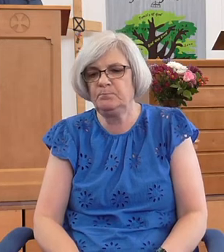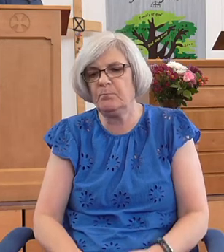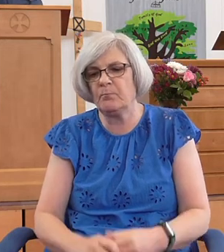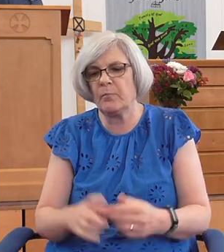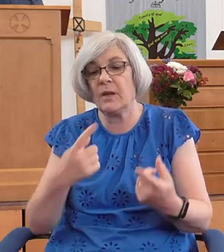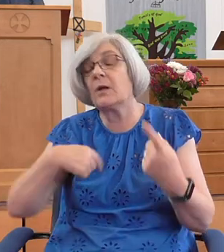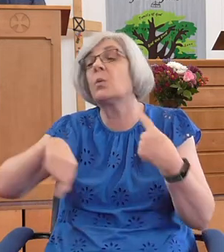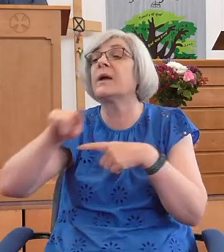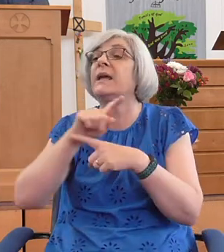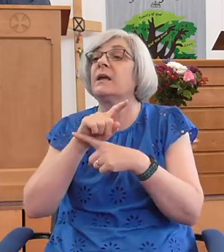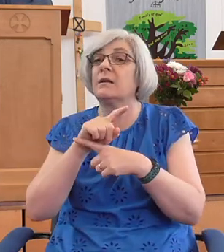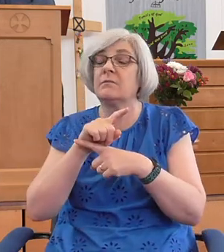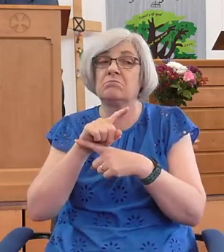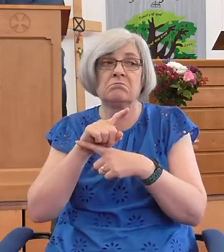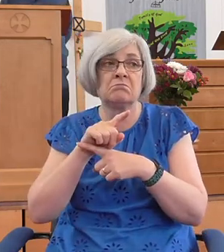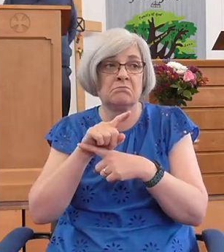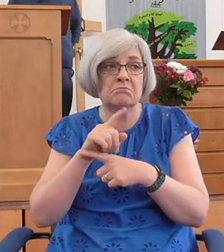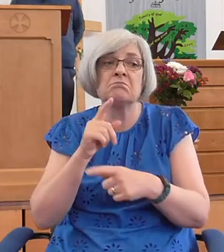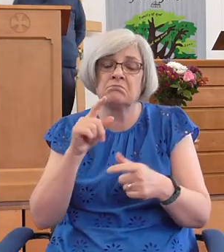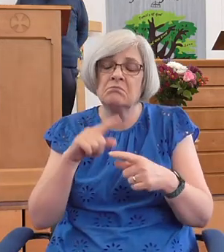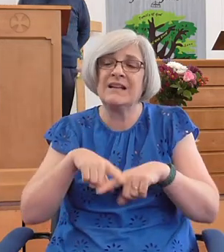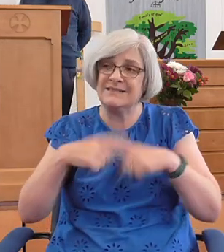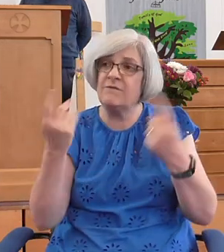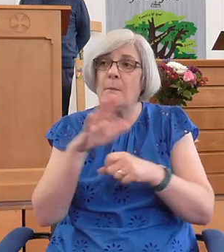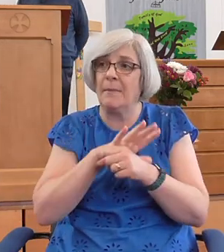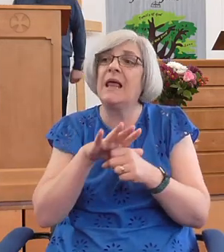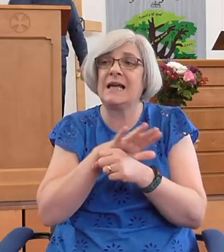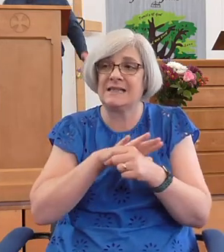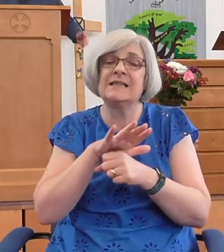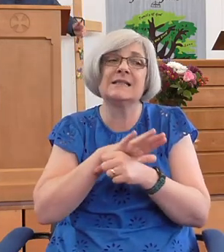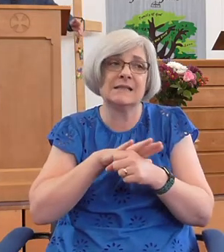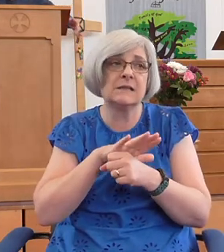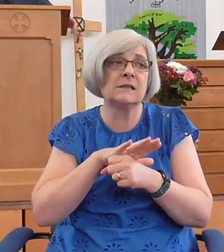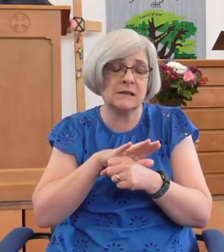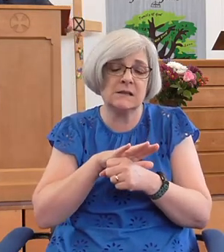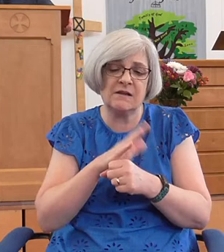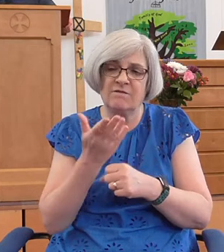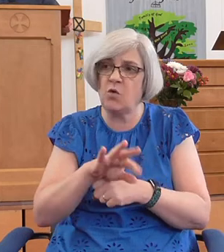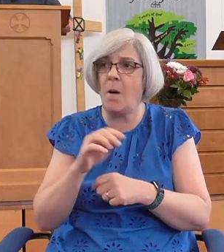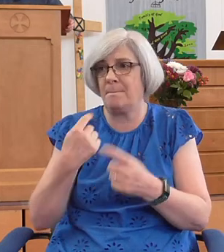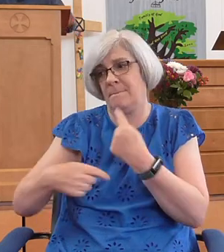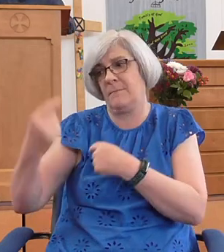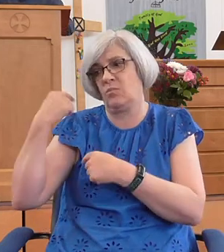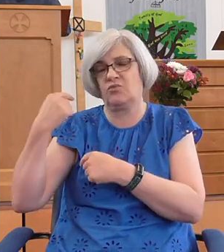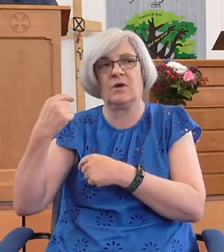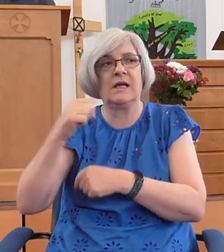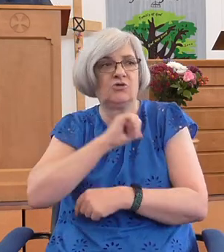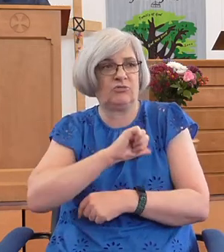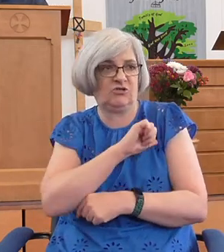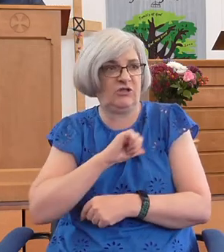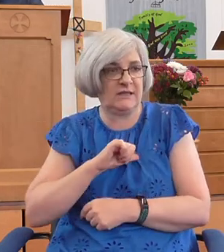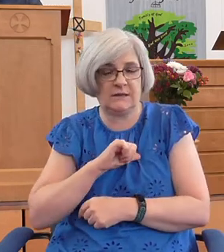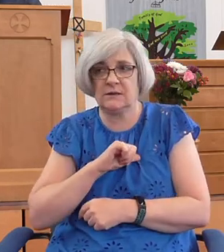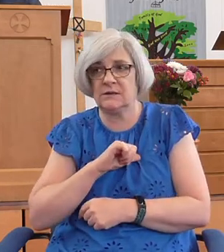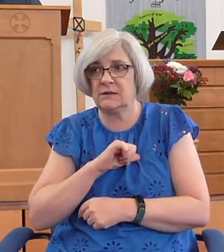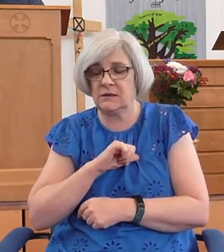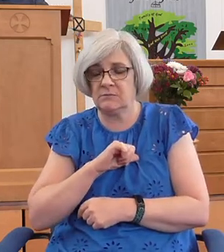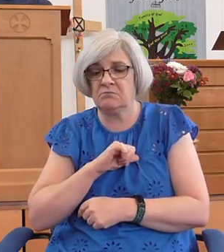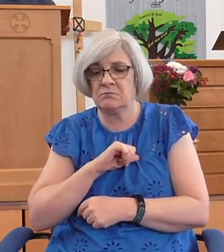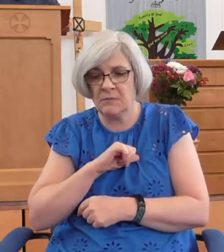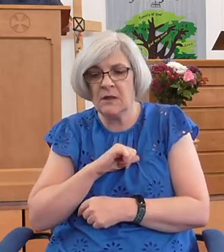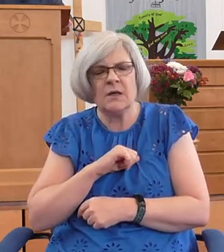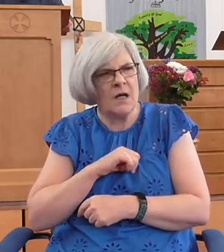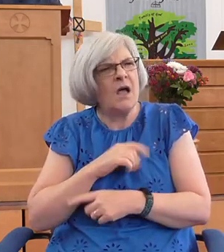We are in a different place from those early Christians. And